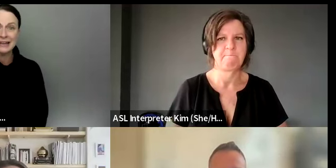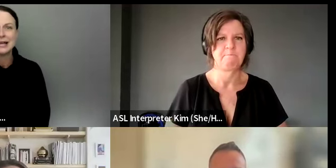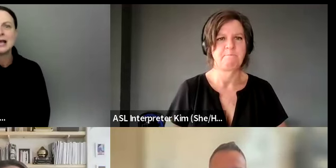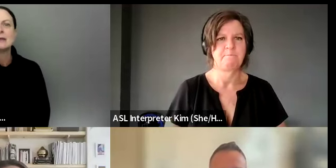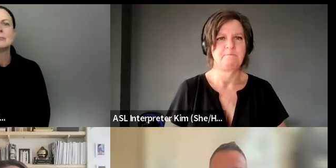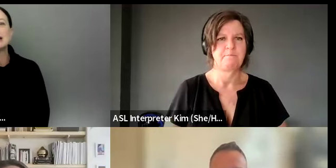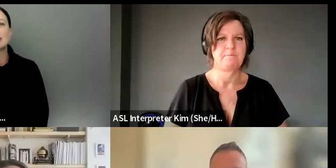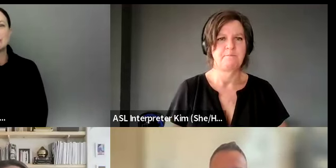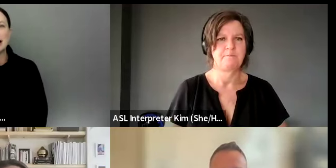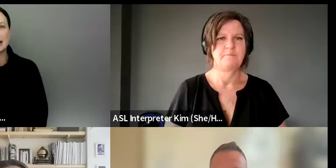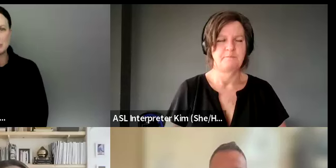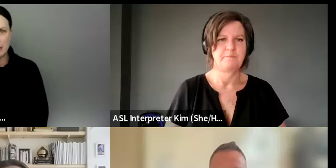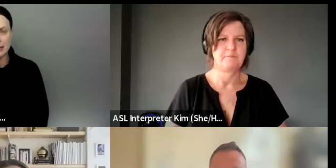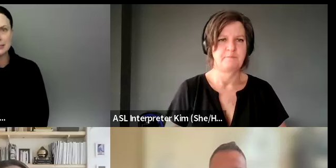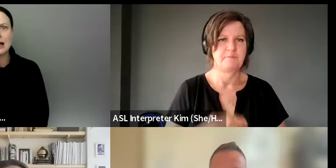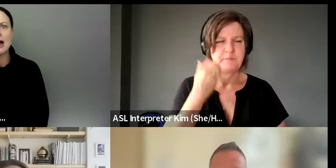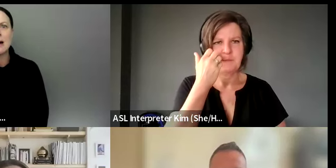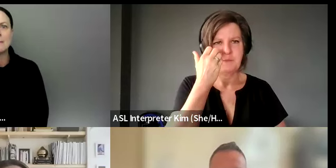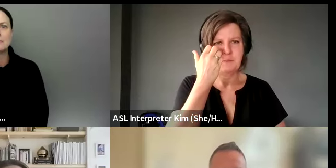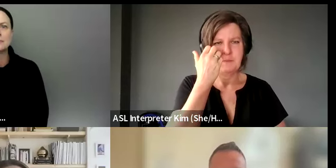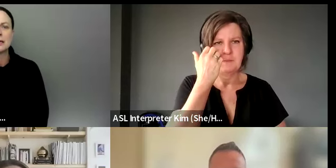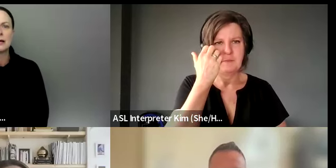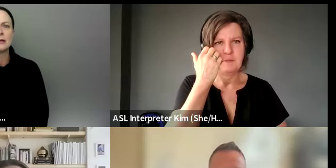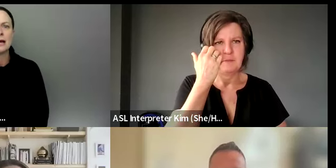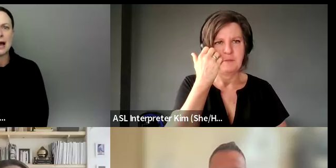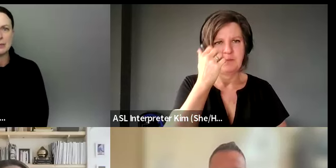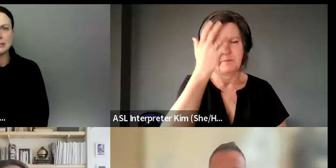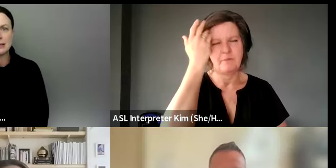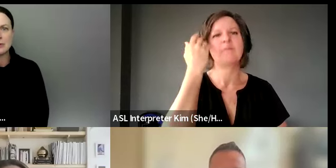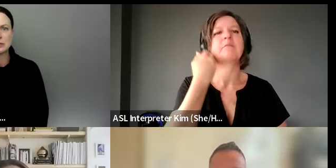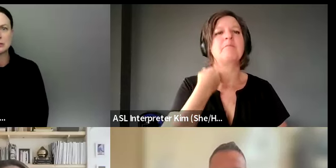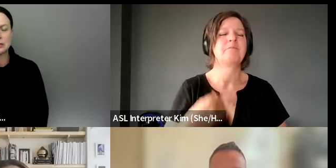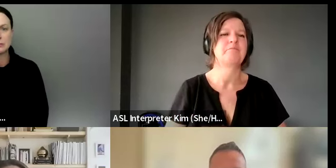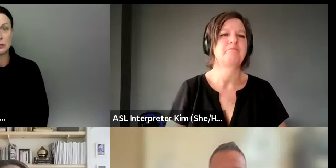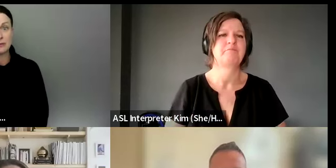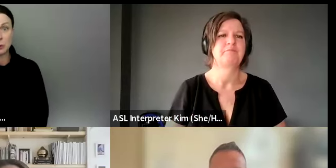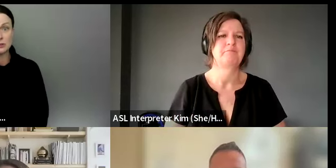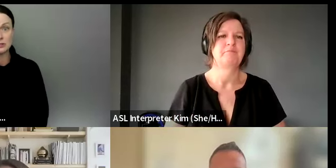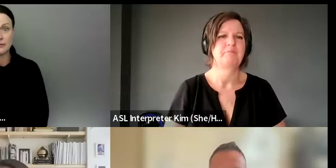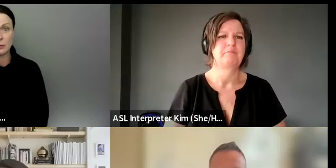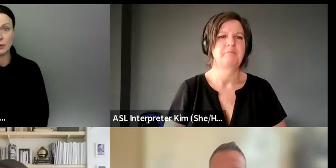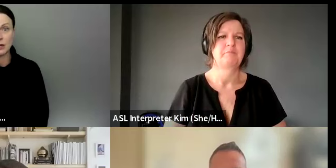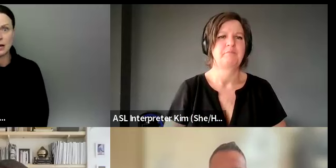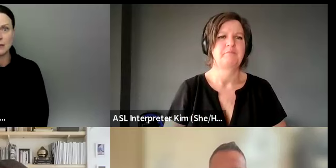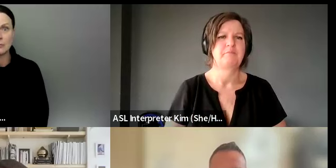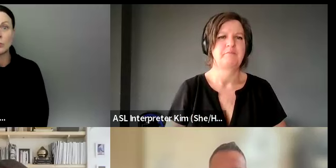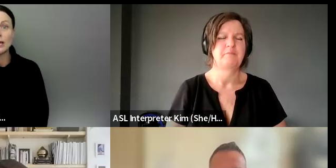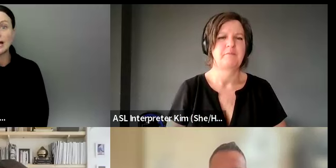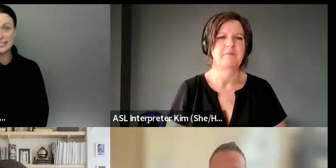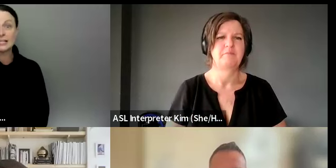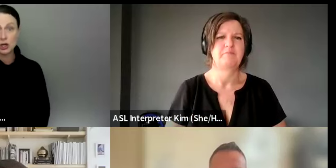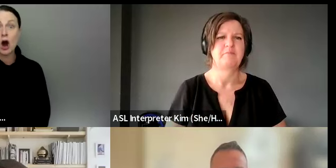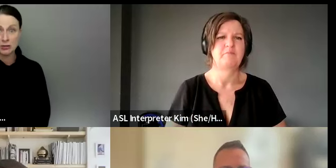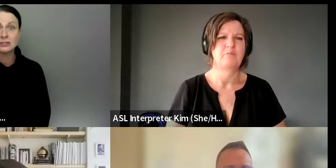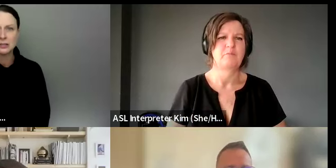person again. But anyway, backing up to Paris, a lot happened. It was a lot of important stuff that went on. We